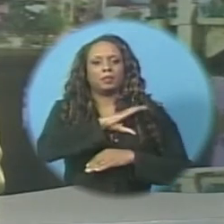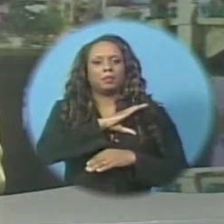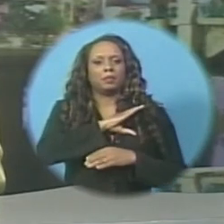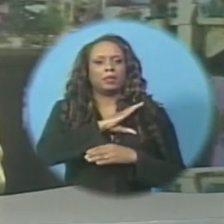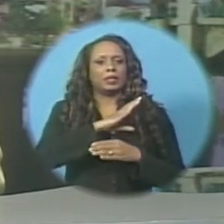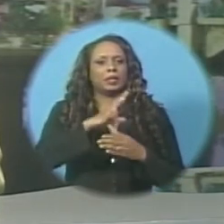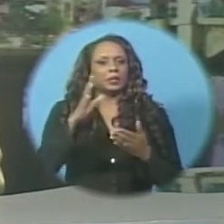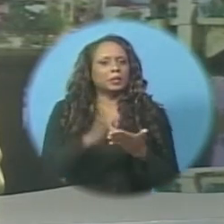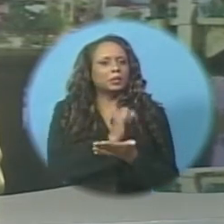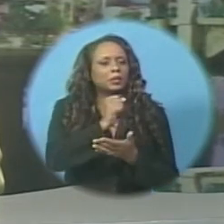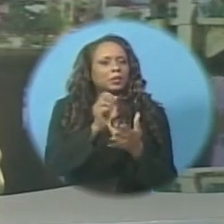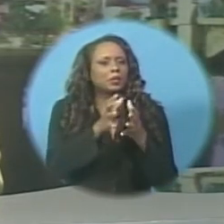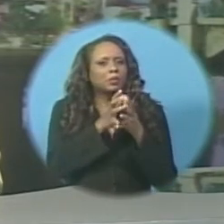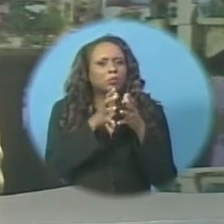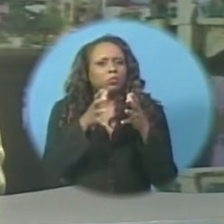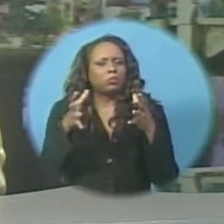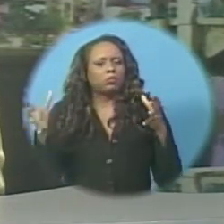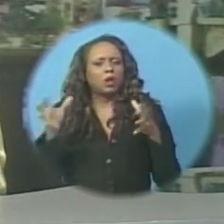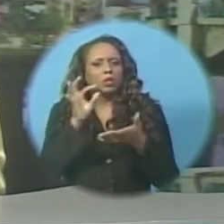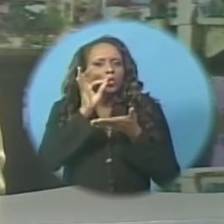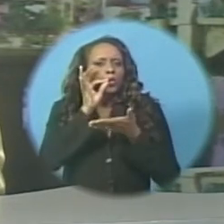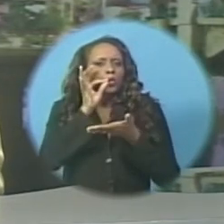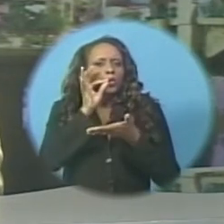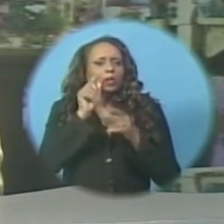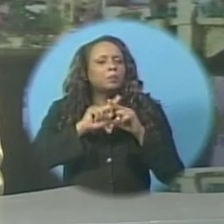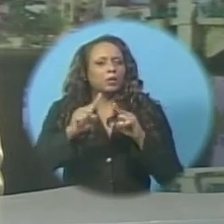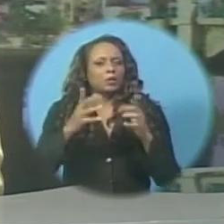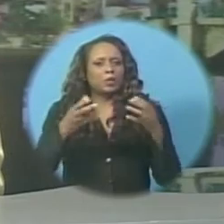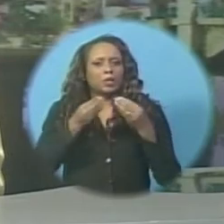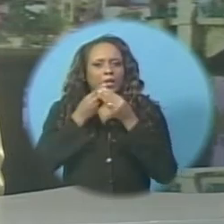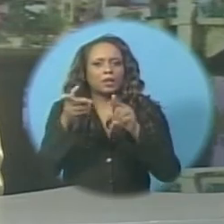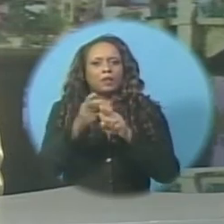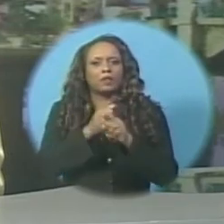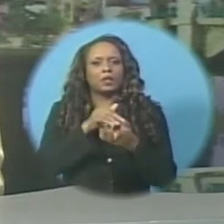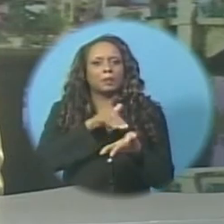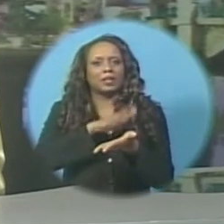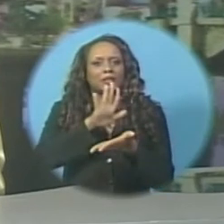seize a large quantity of marijuana. But first, here's a tip from Coverley Medical Center.